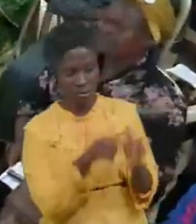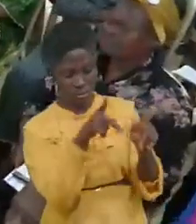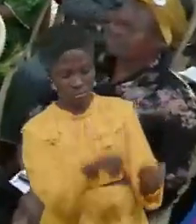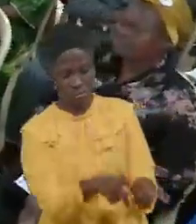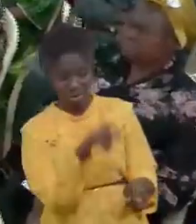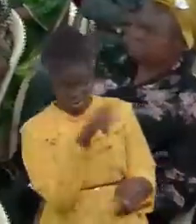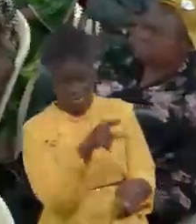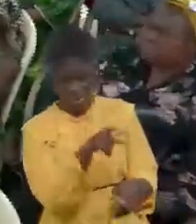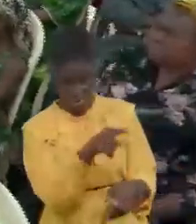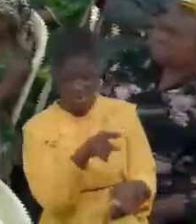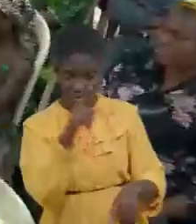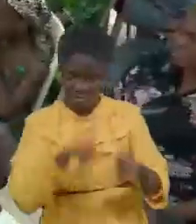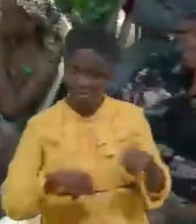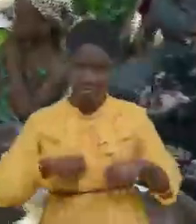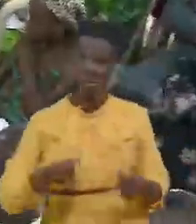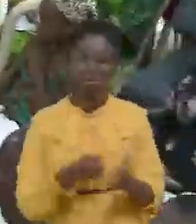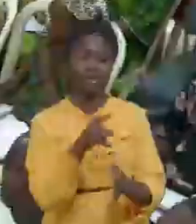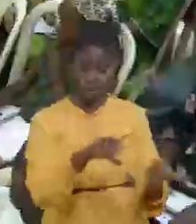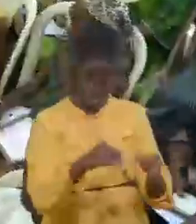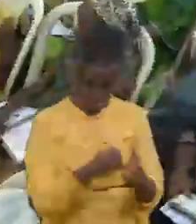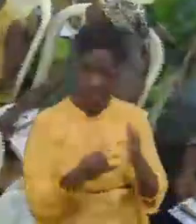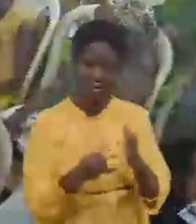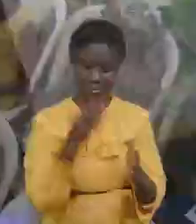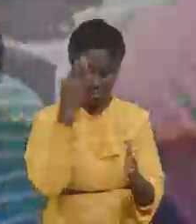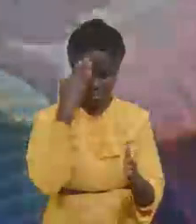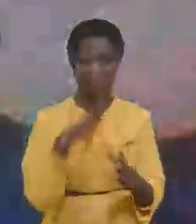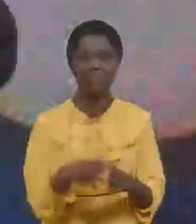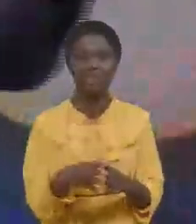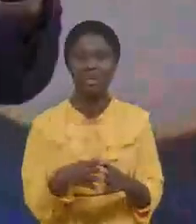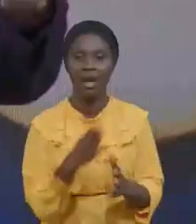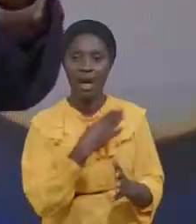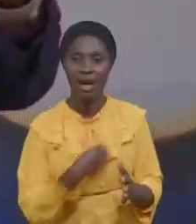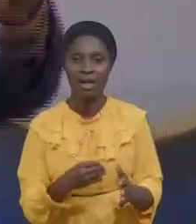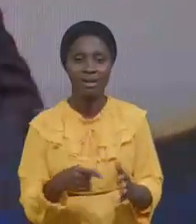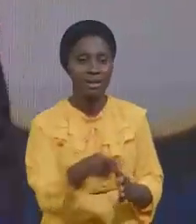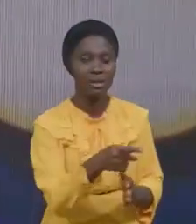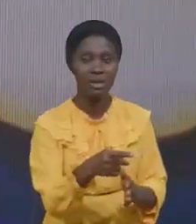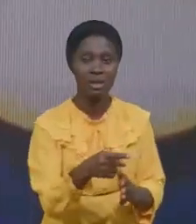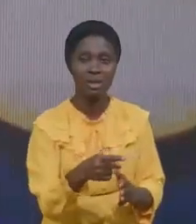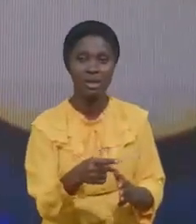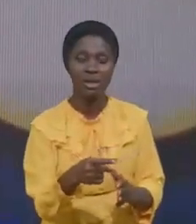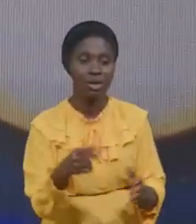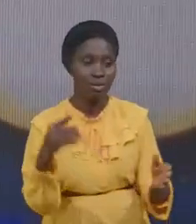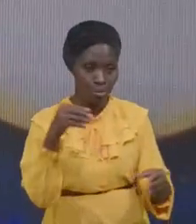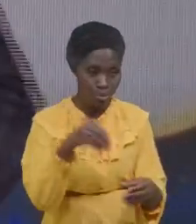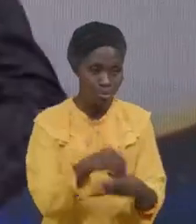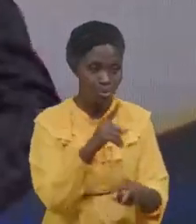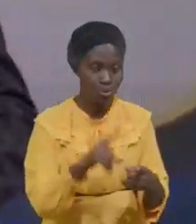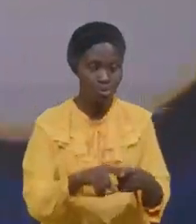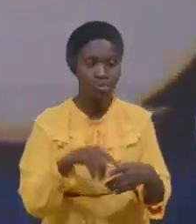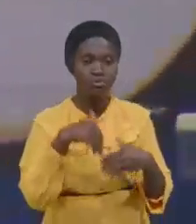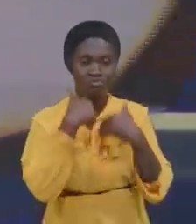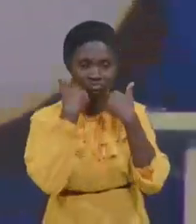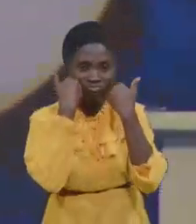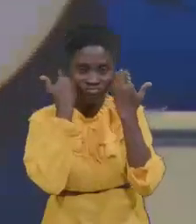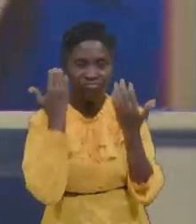cannot deny, you did this one. And then they brought you to an open shame. And